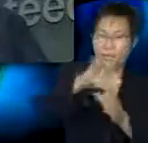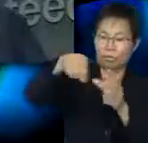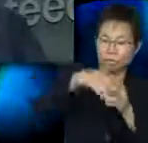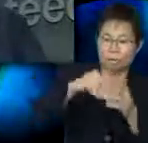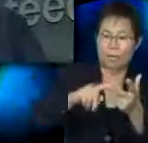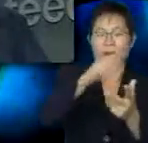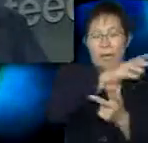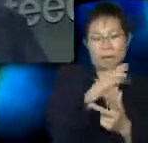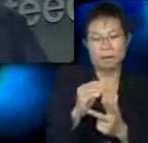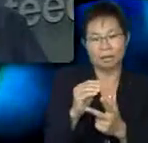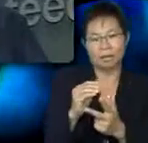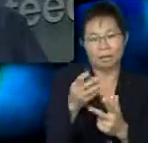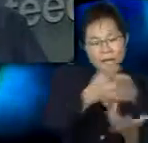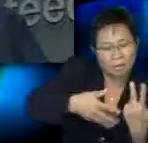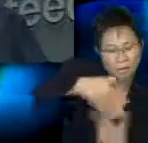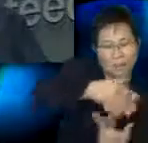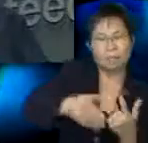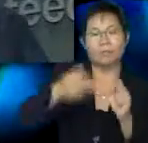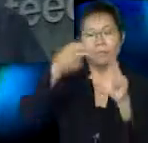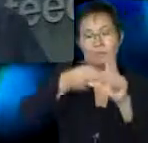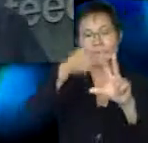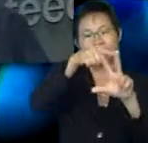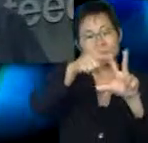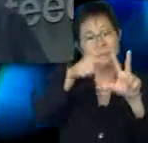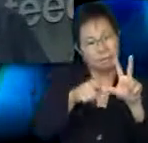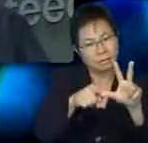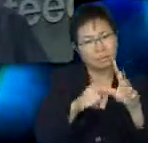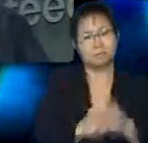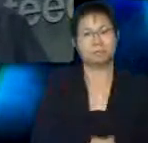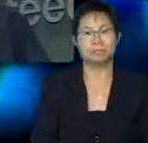involvement, and interactive participation.